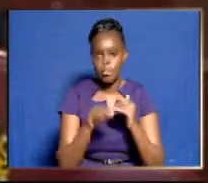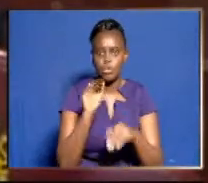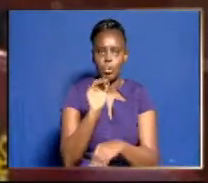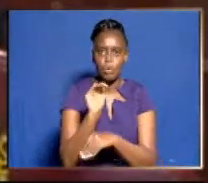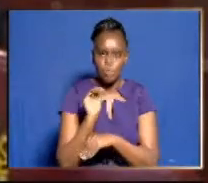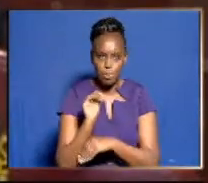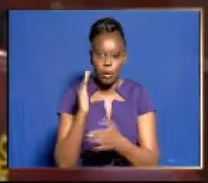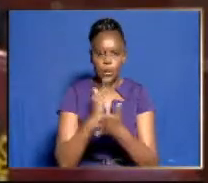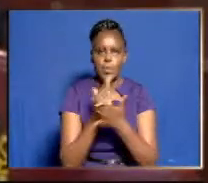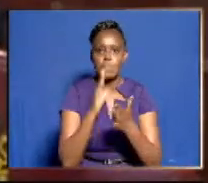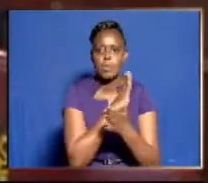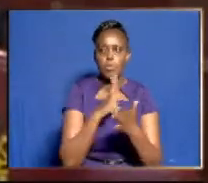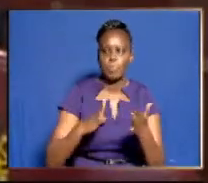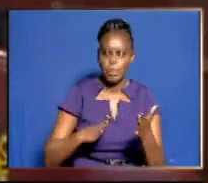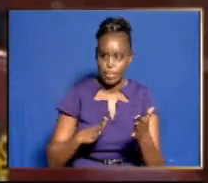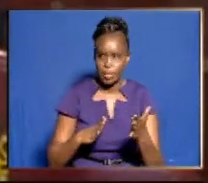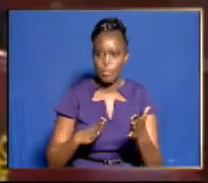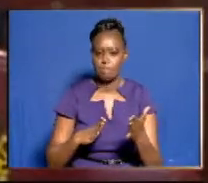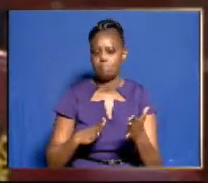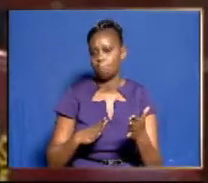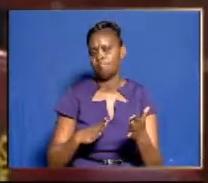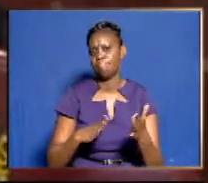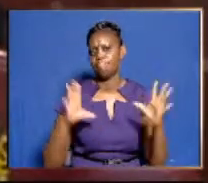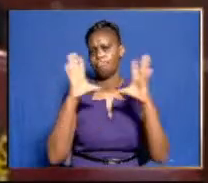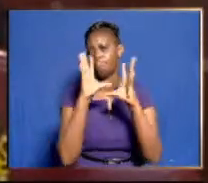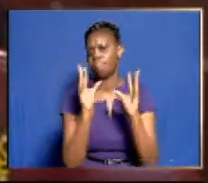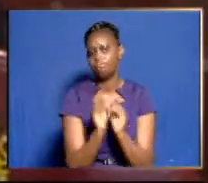from departmental committees amounting to